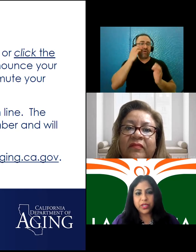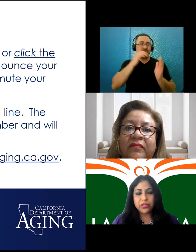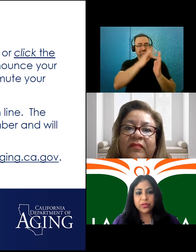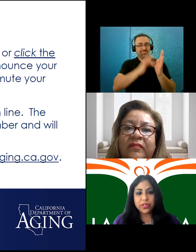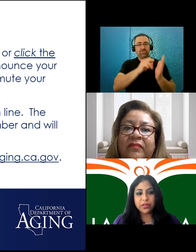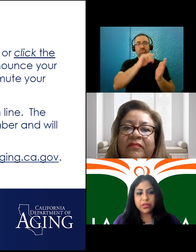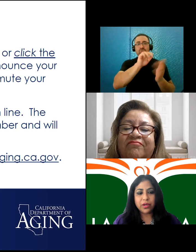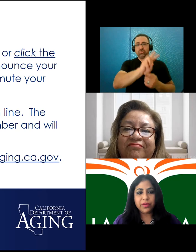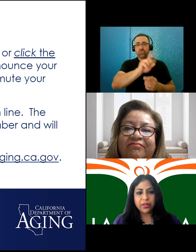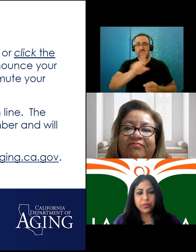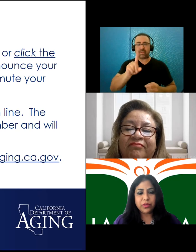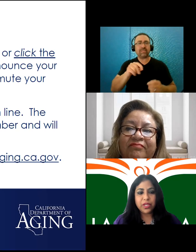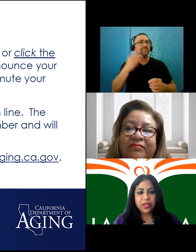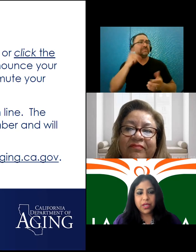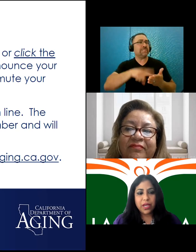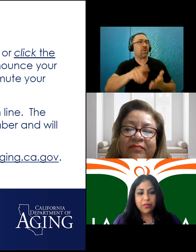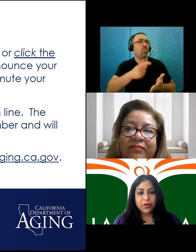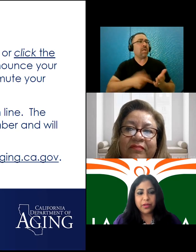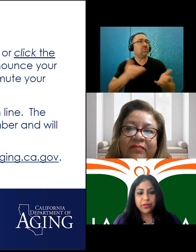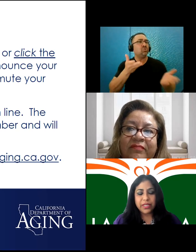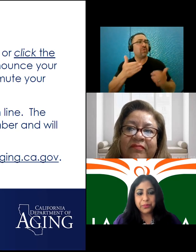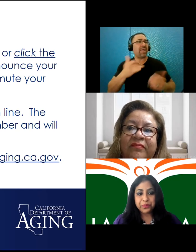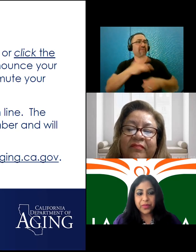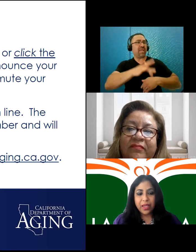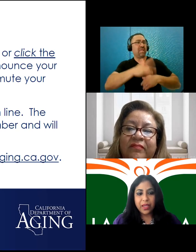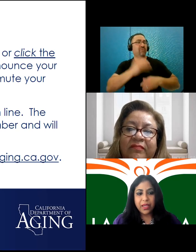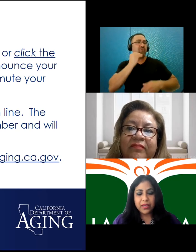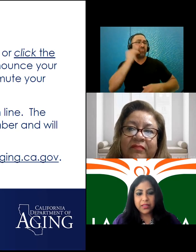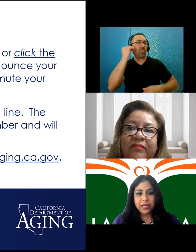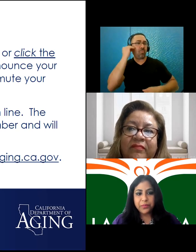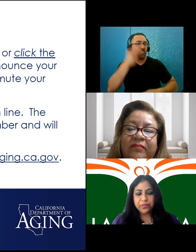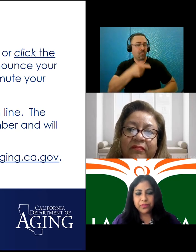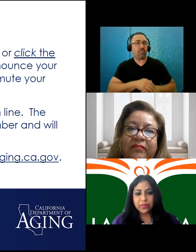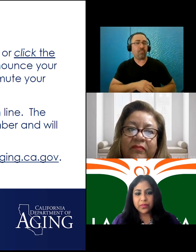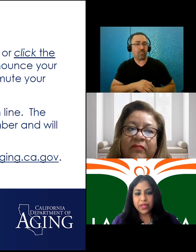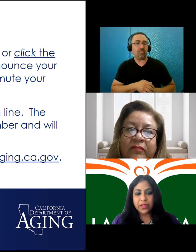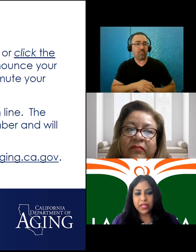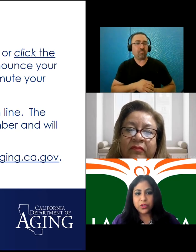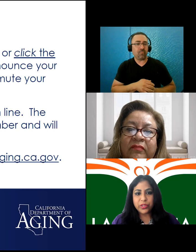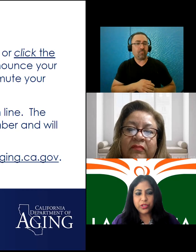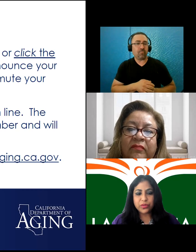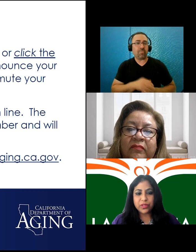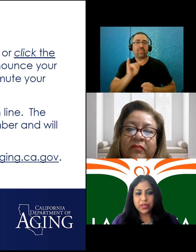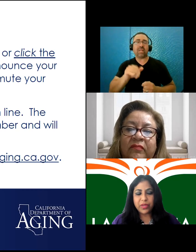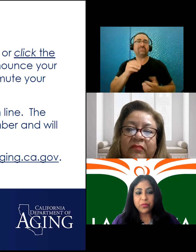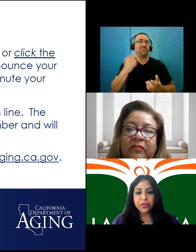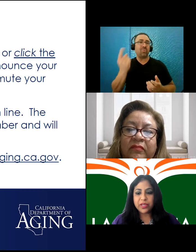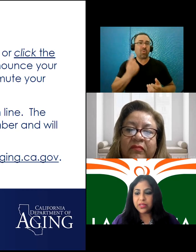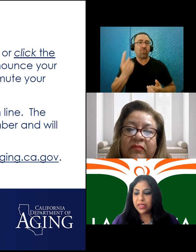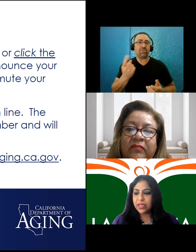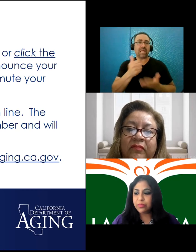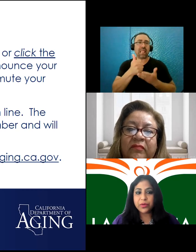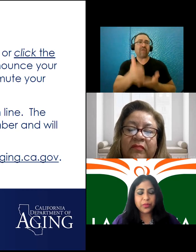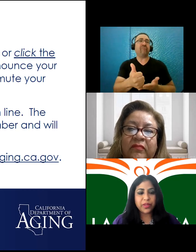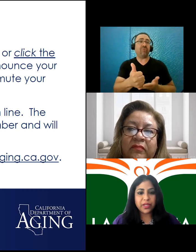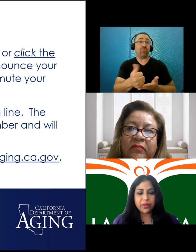with what services are available for housing, and that's always helpful because